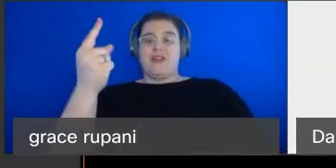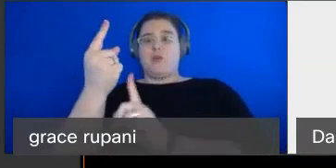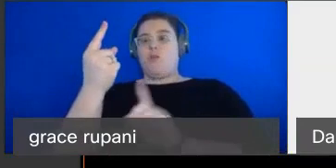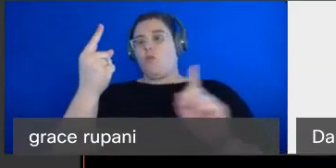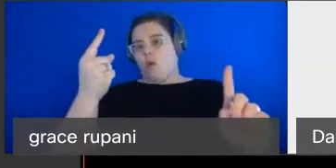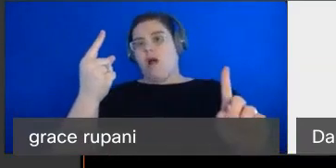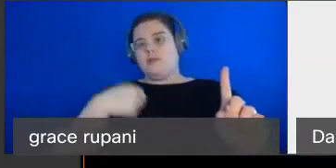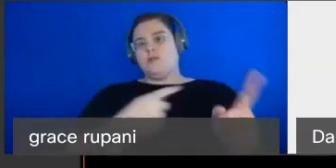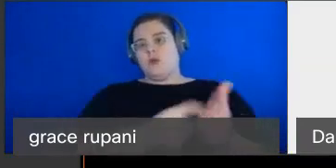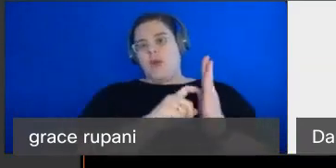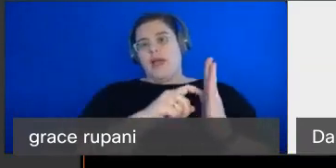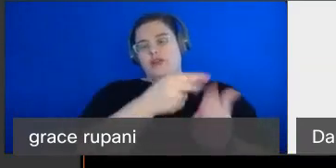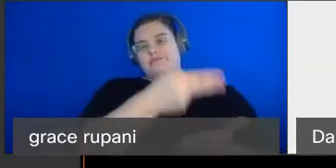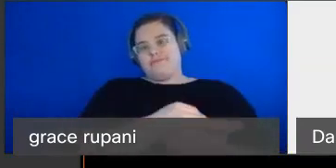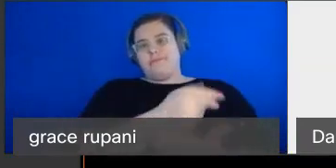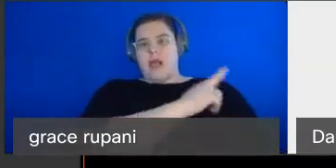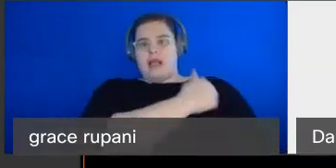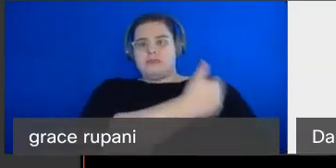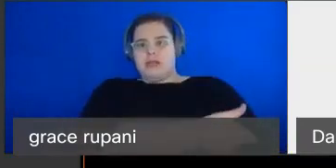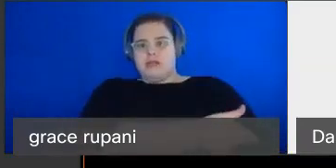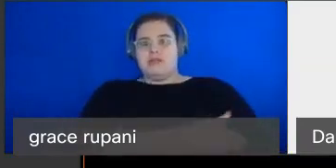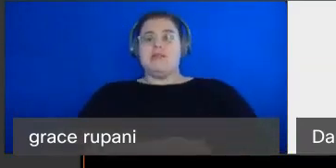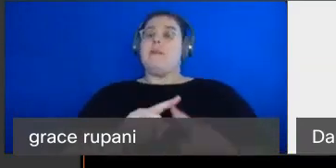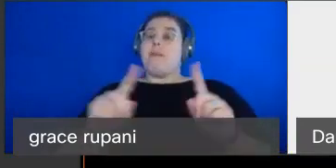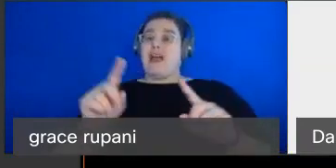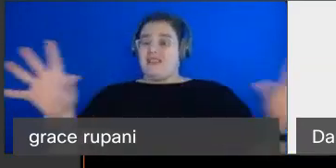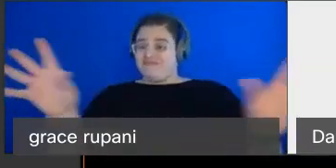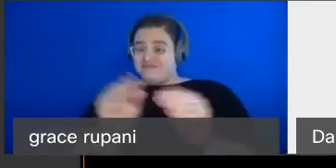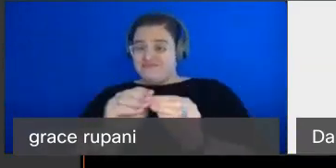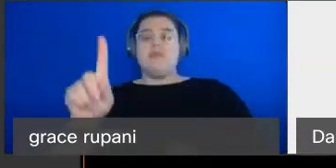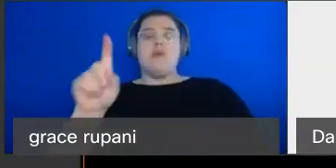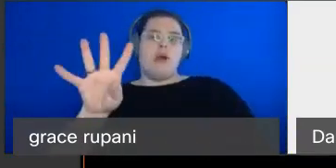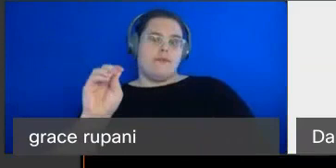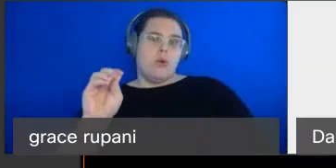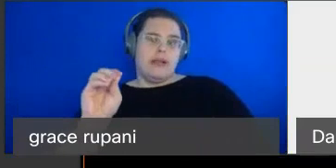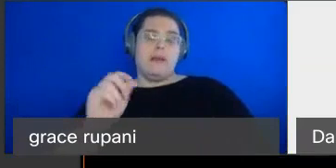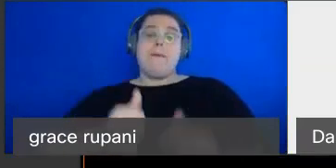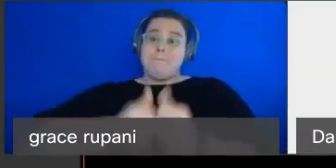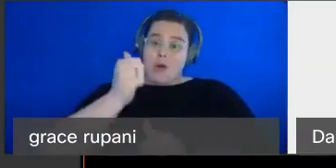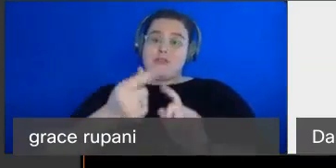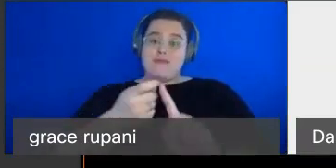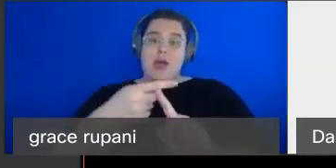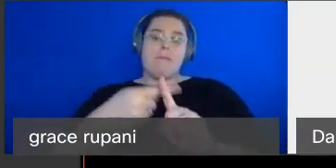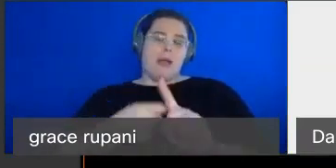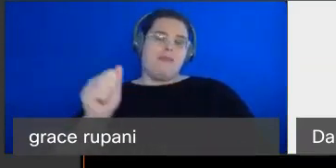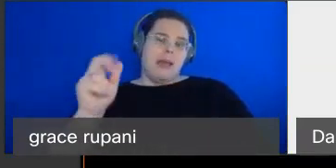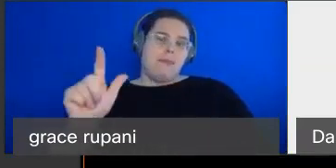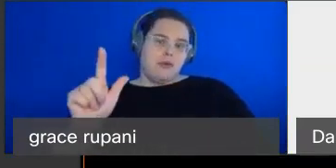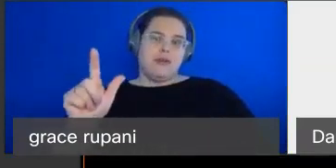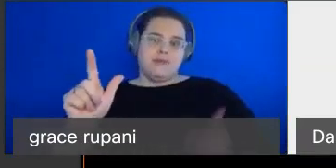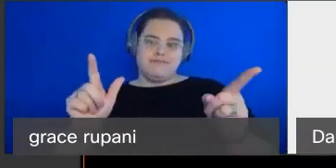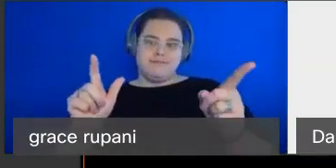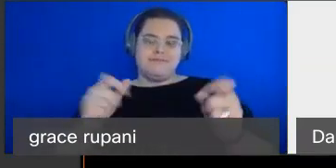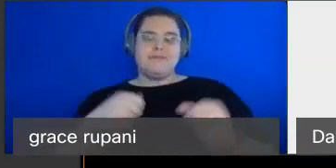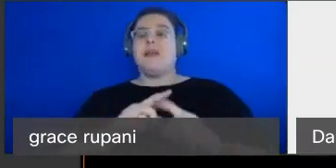140. As I said before, that was primarily in April. But so far in February, that